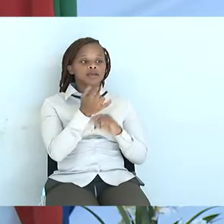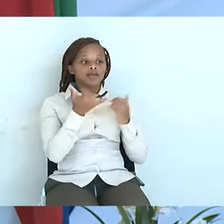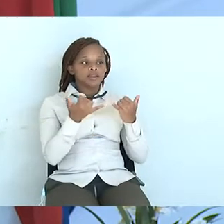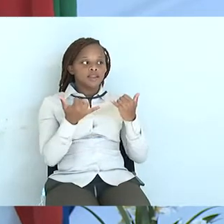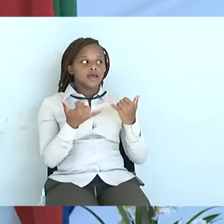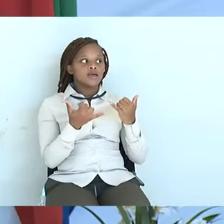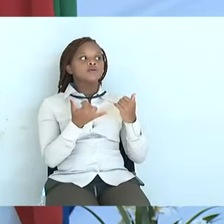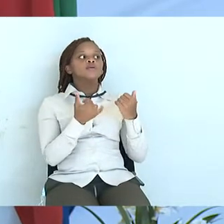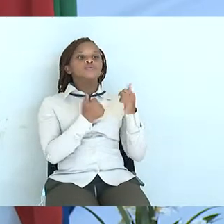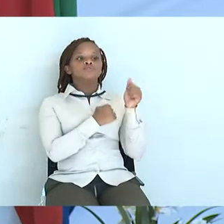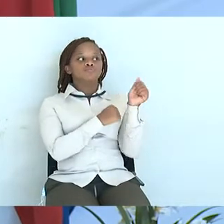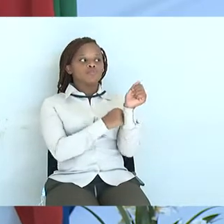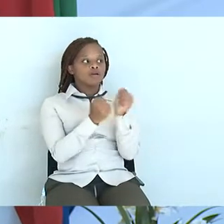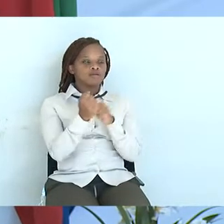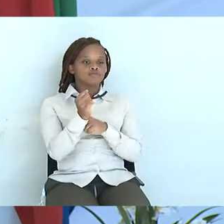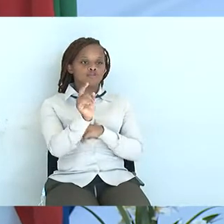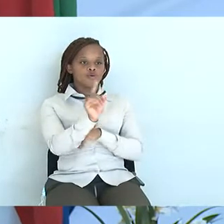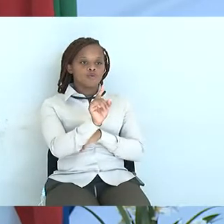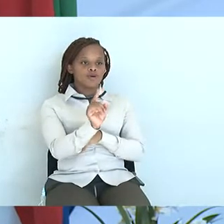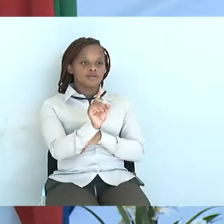we've got to promote,